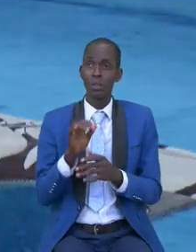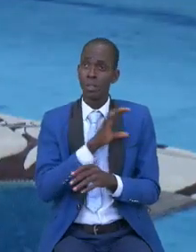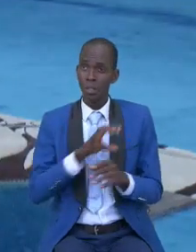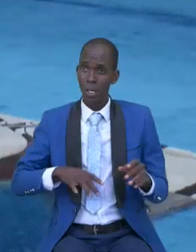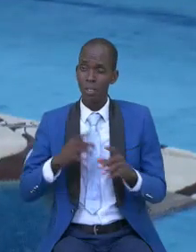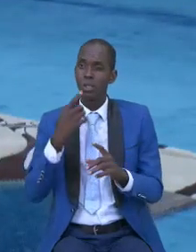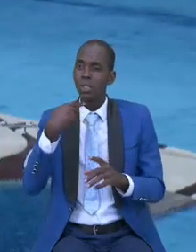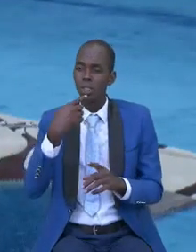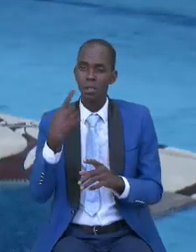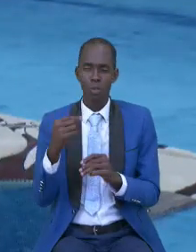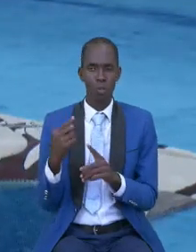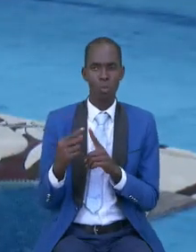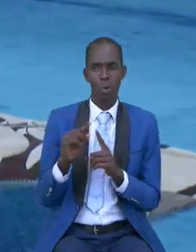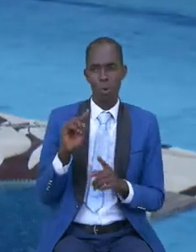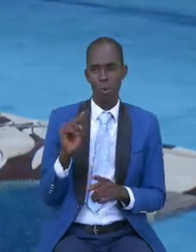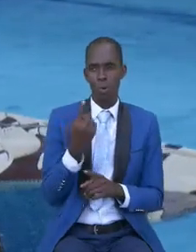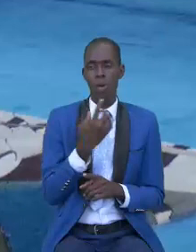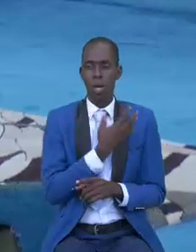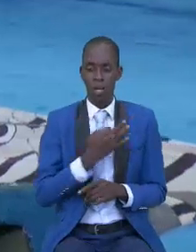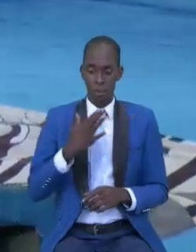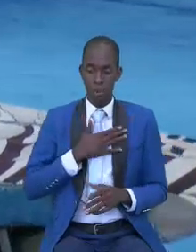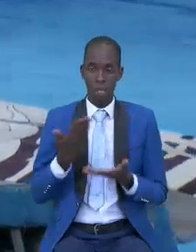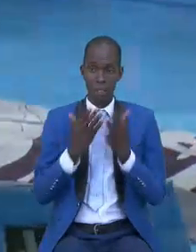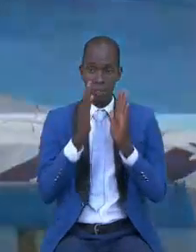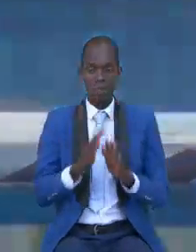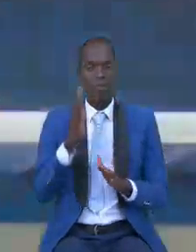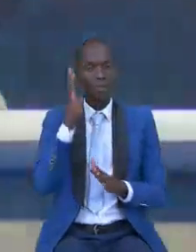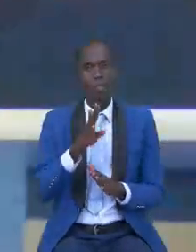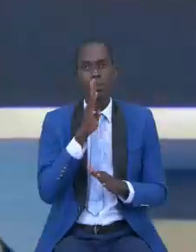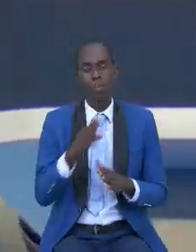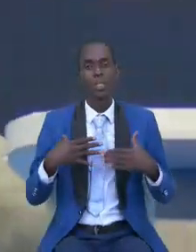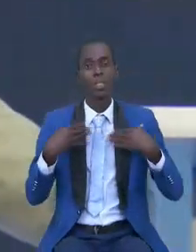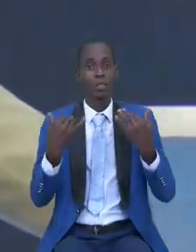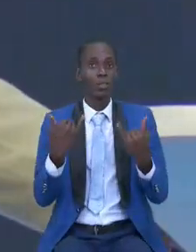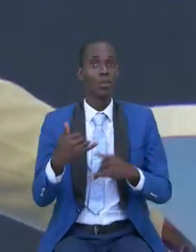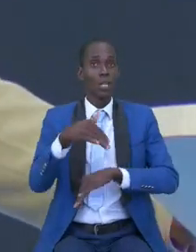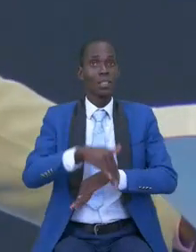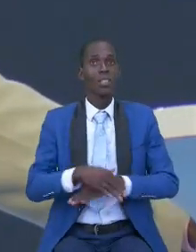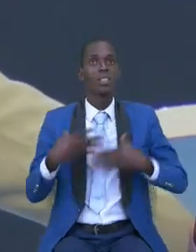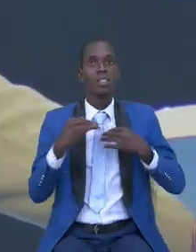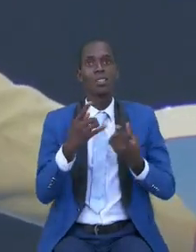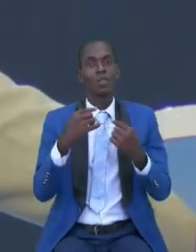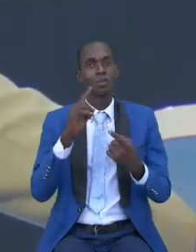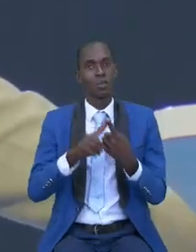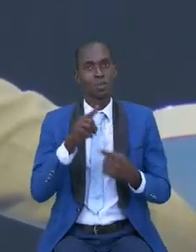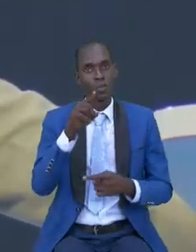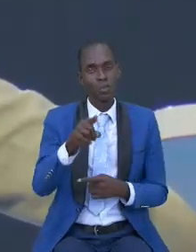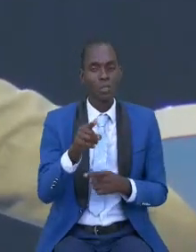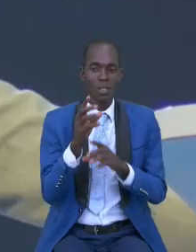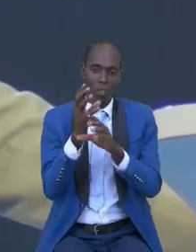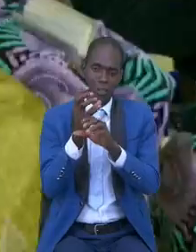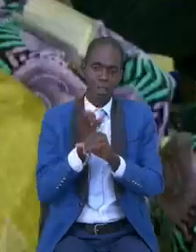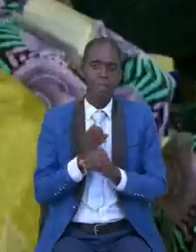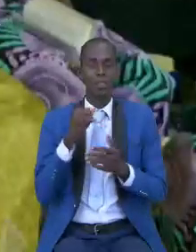word only, and my servant shall be healed. Tonight, healing comes to you. Receive